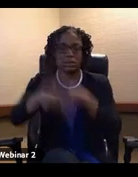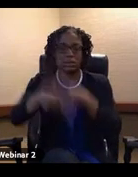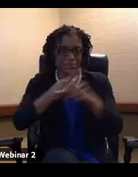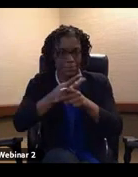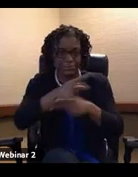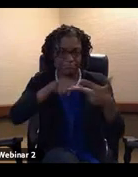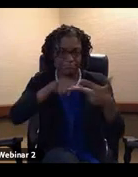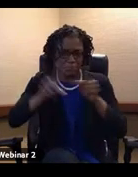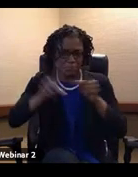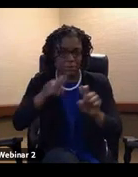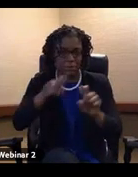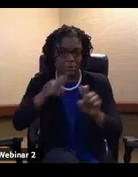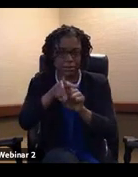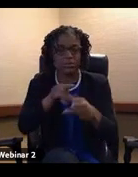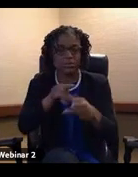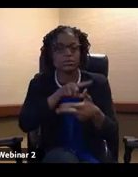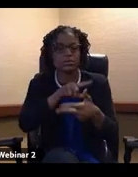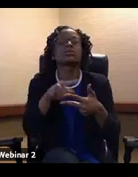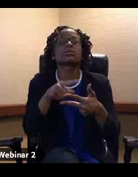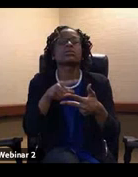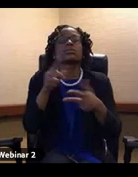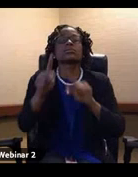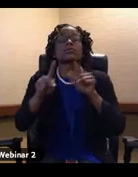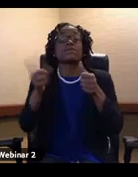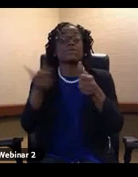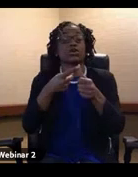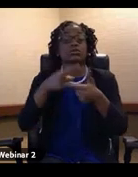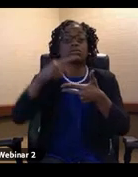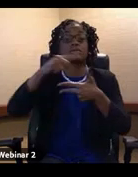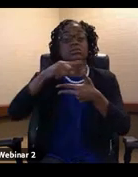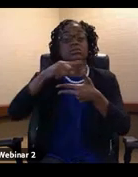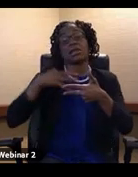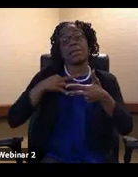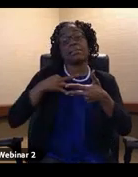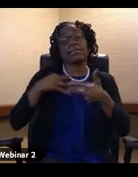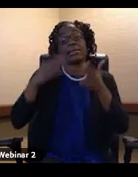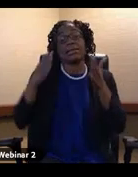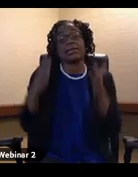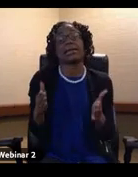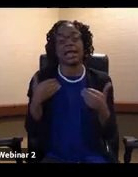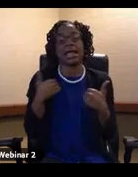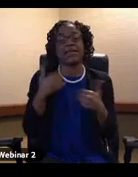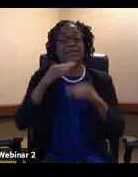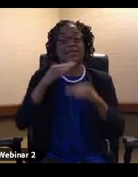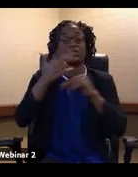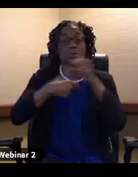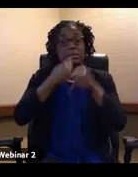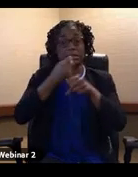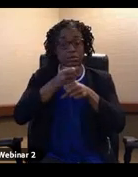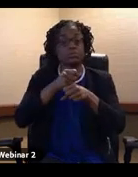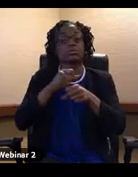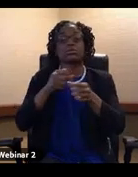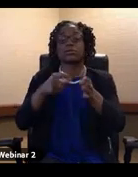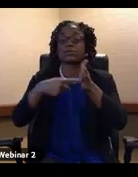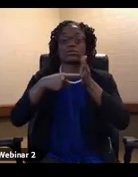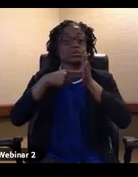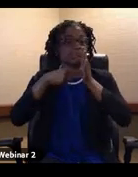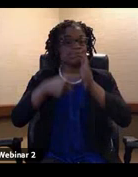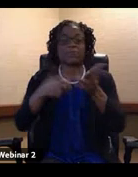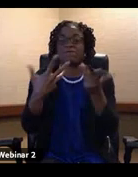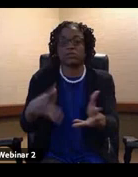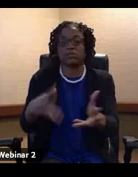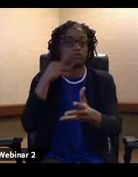3 types. We group them in 3 types to help people understand. The first is if the applicant has at least 3 years of